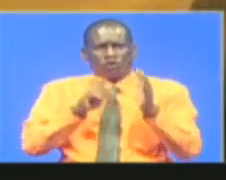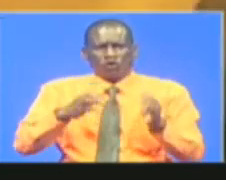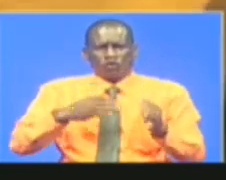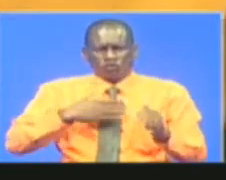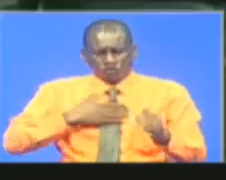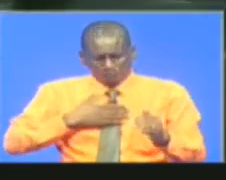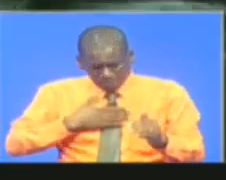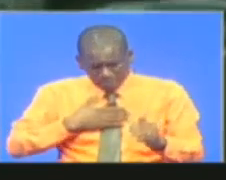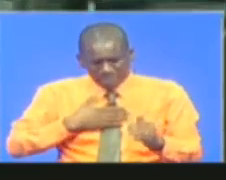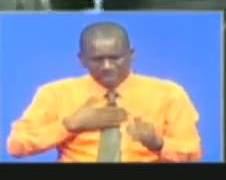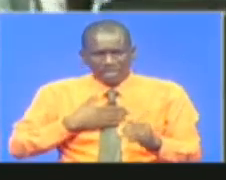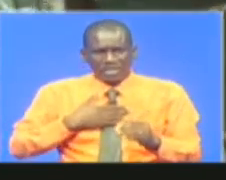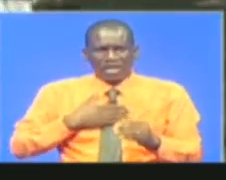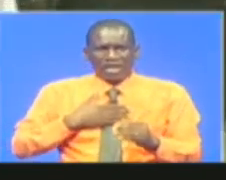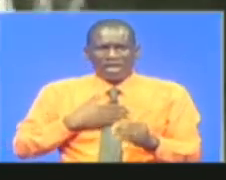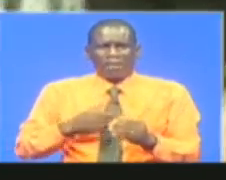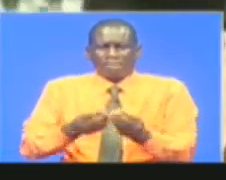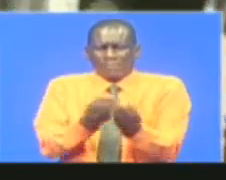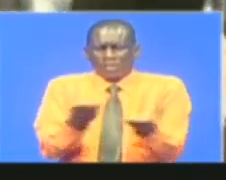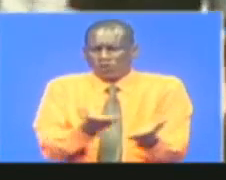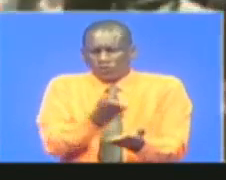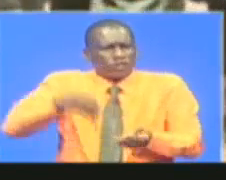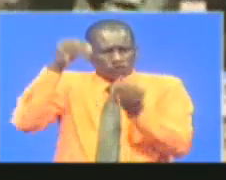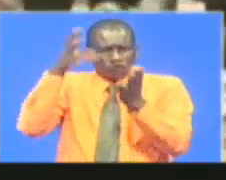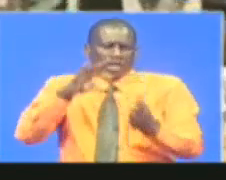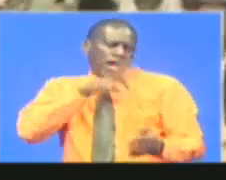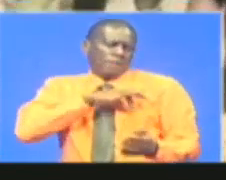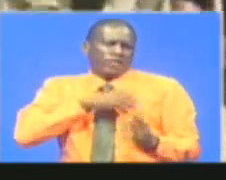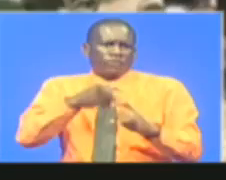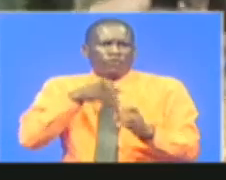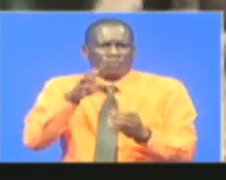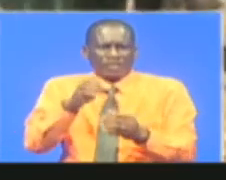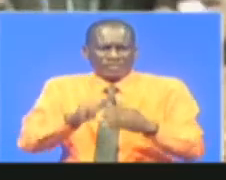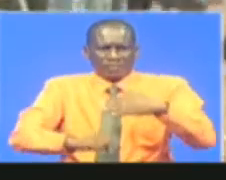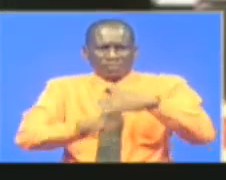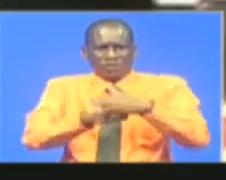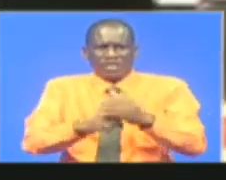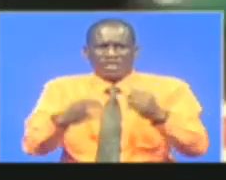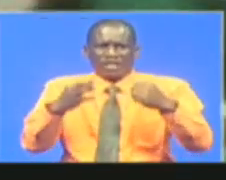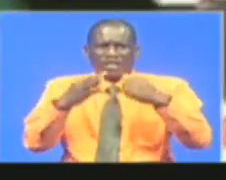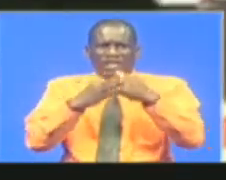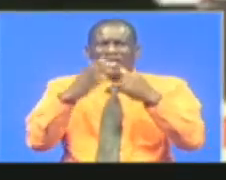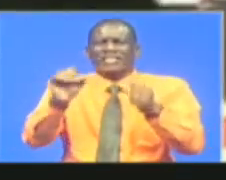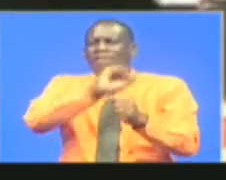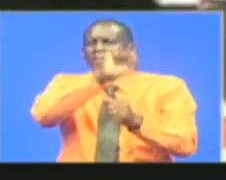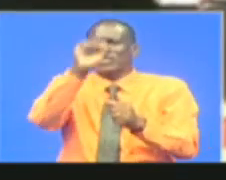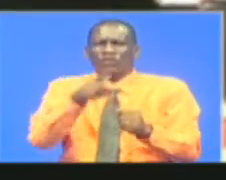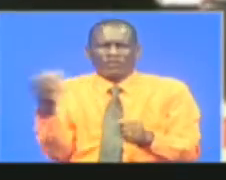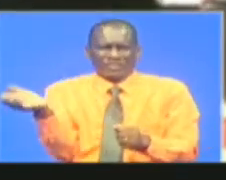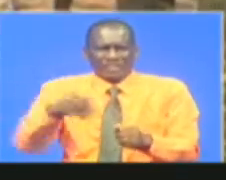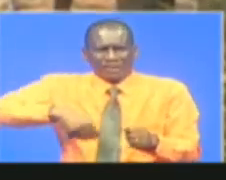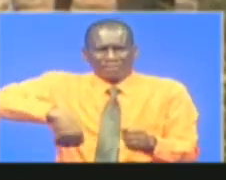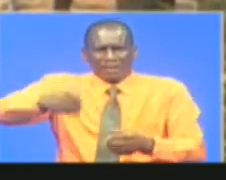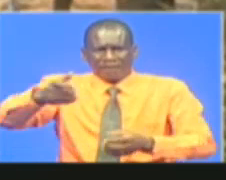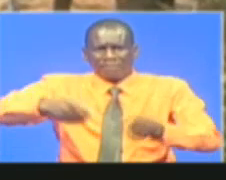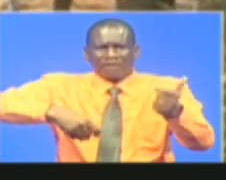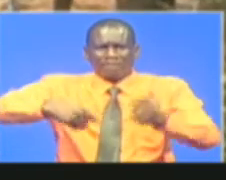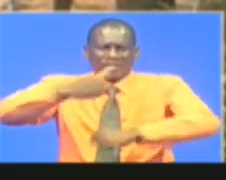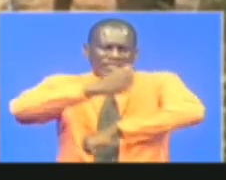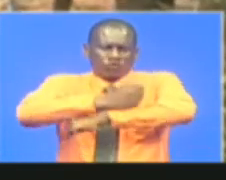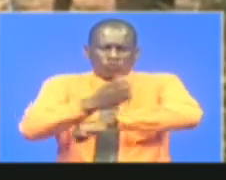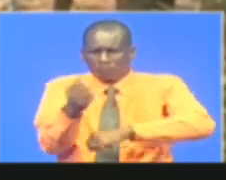selflessness. Most of them are beneficiaries of his benevolence. 80% of his earnings go into paying their fees, and for